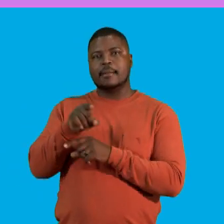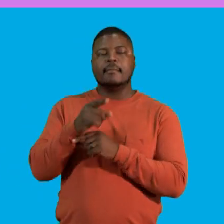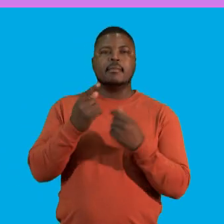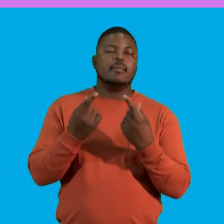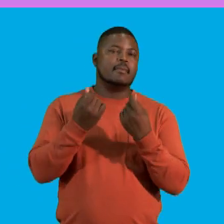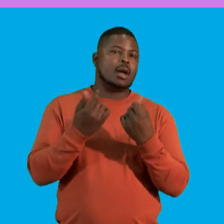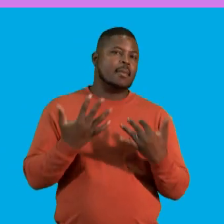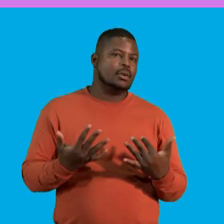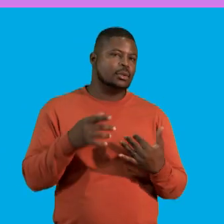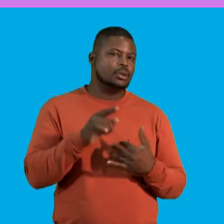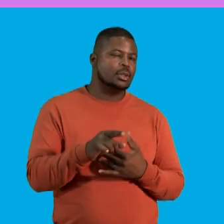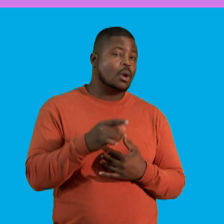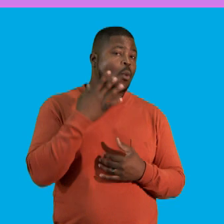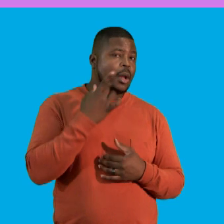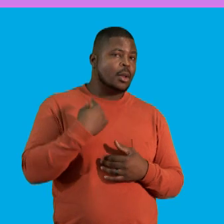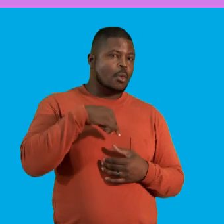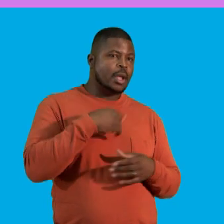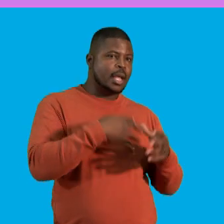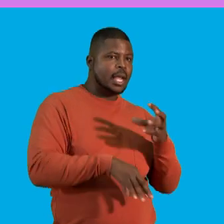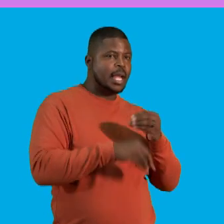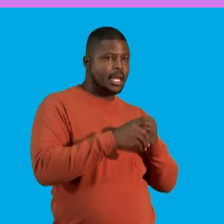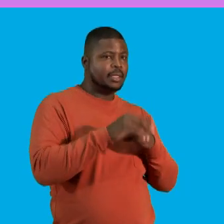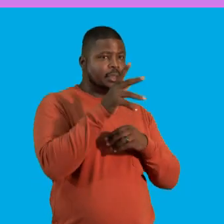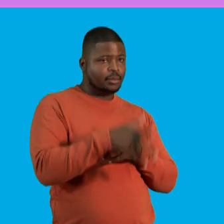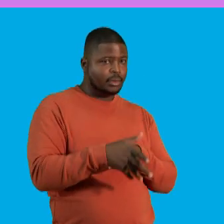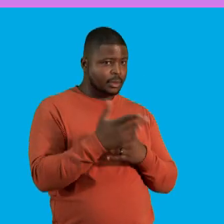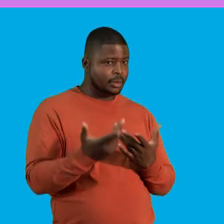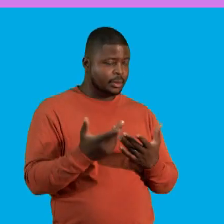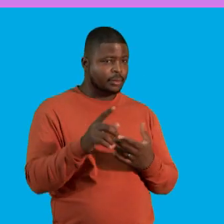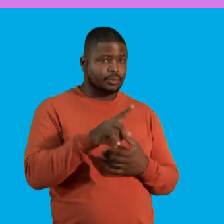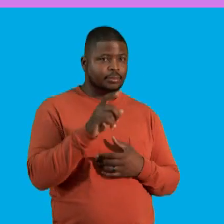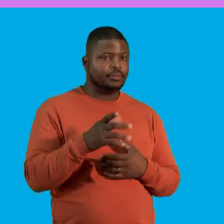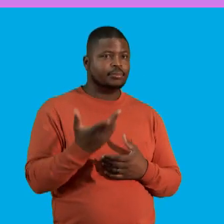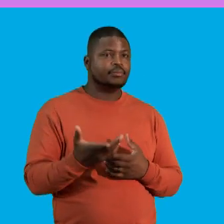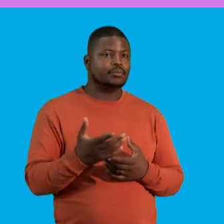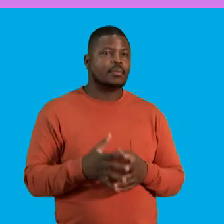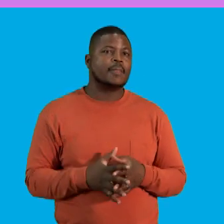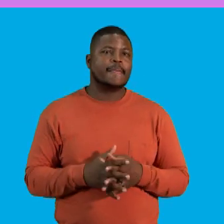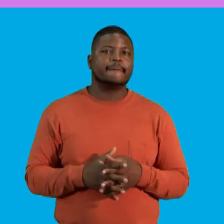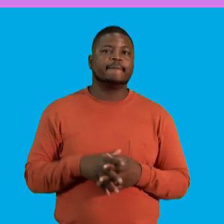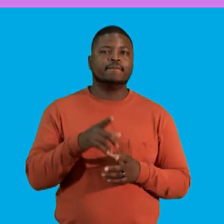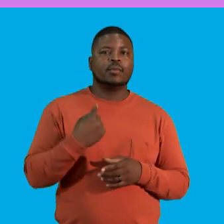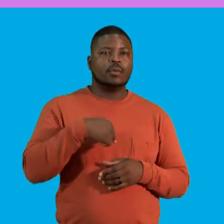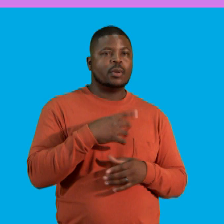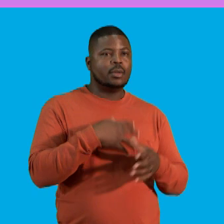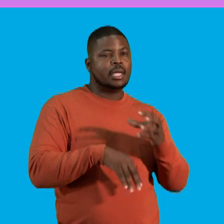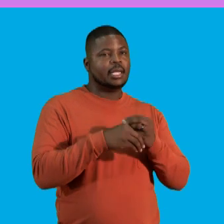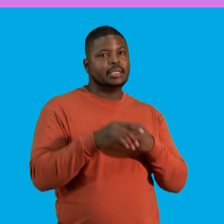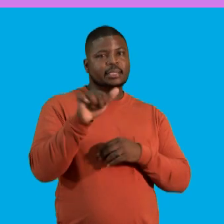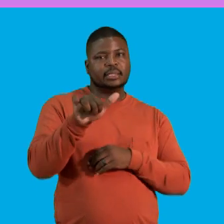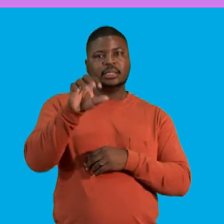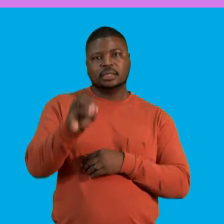amount as 125 when we are adding these maximums that we have calculated. So we are going to add